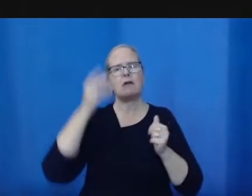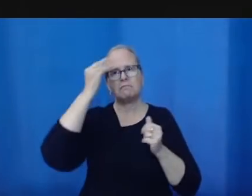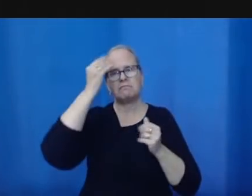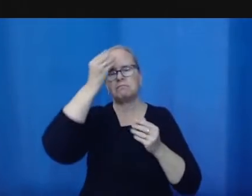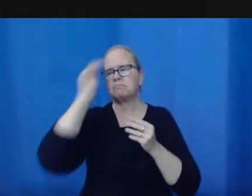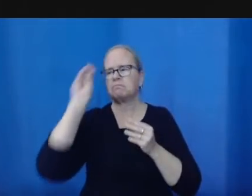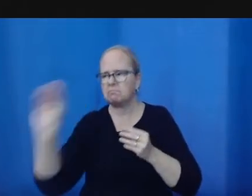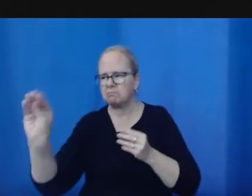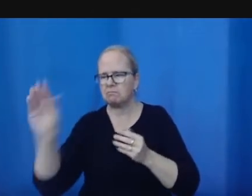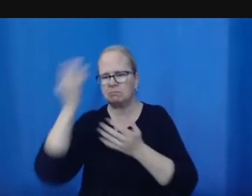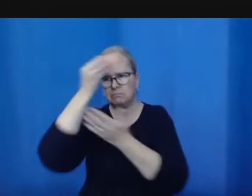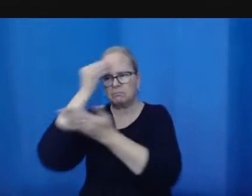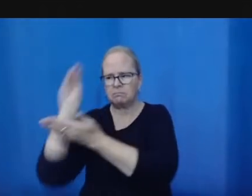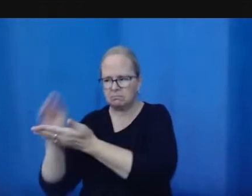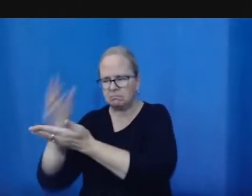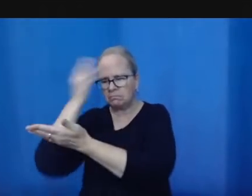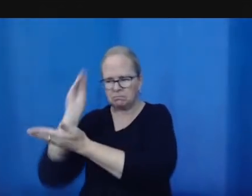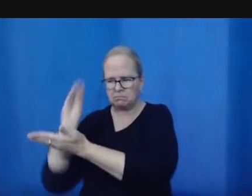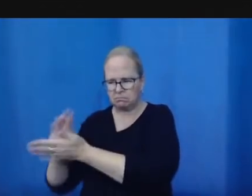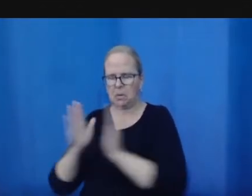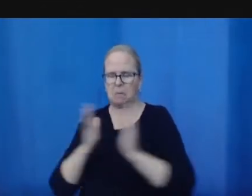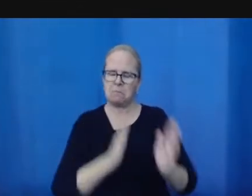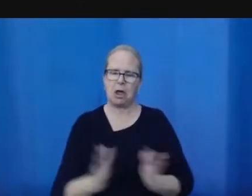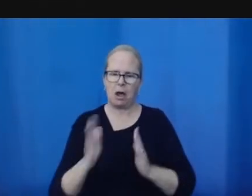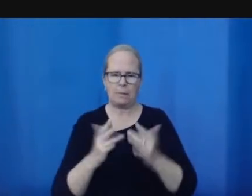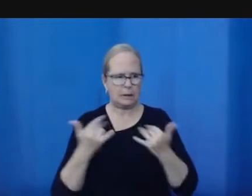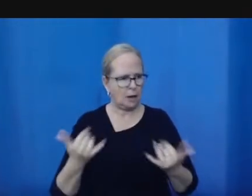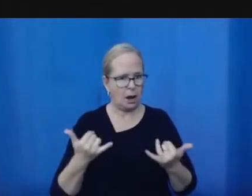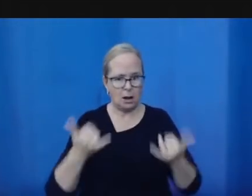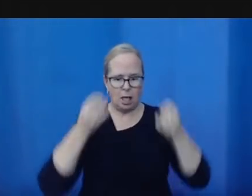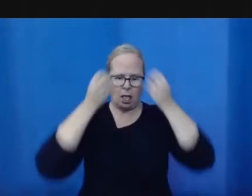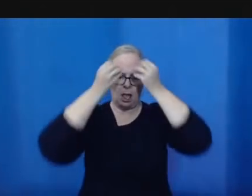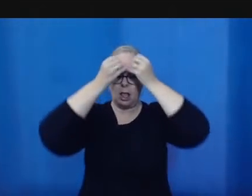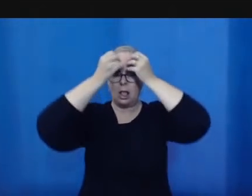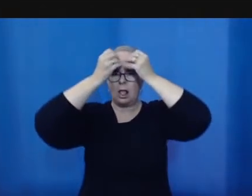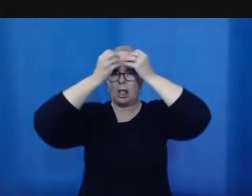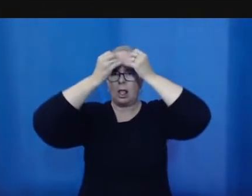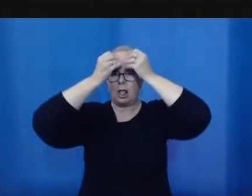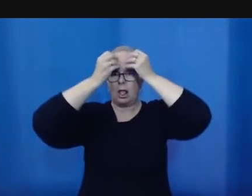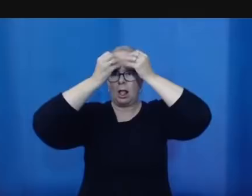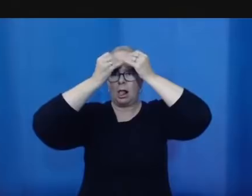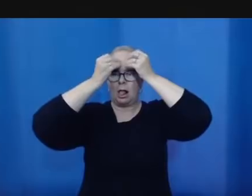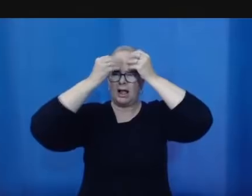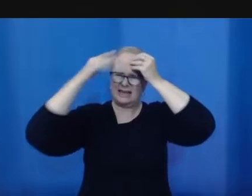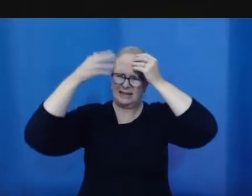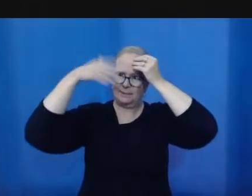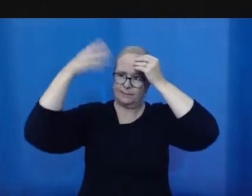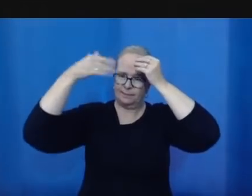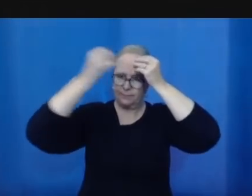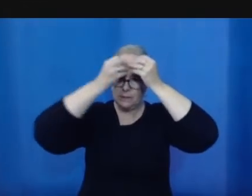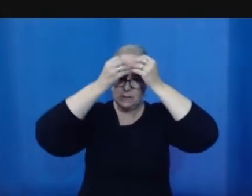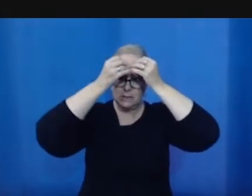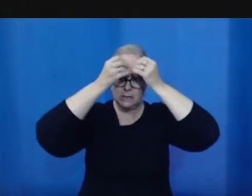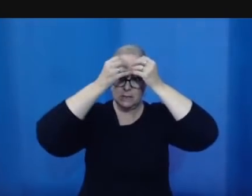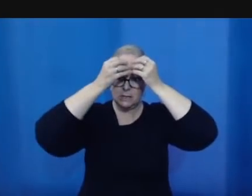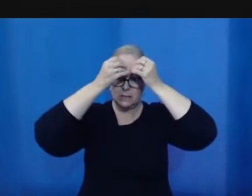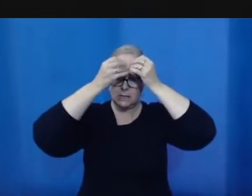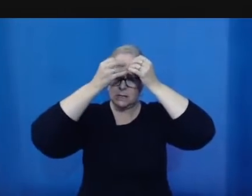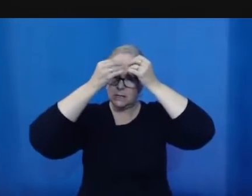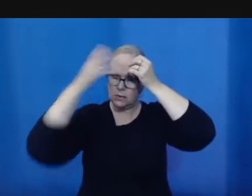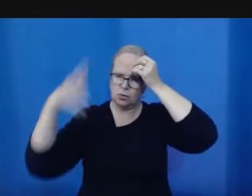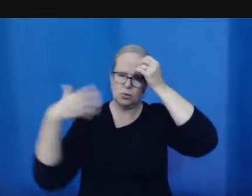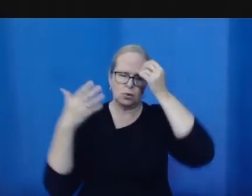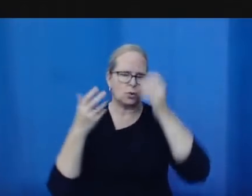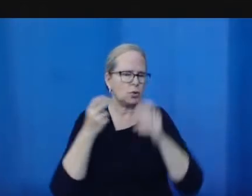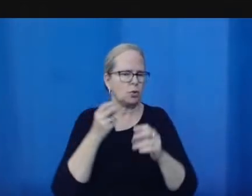it's not as easy for you to move through your day and feel like you're accomplishing things because there's a sort of sinister thing kind of in the background